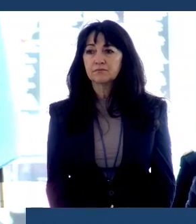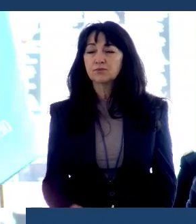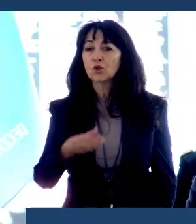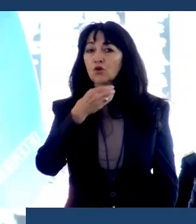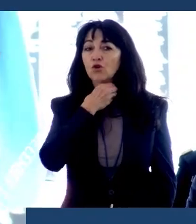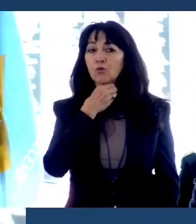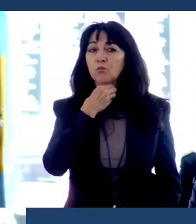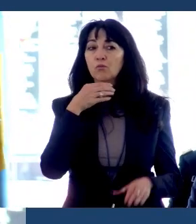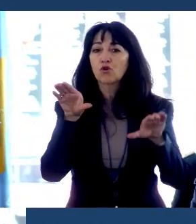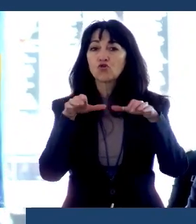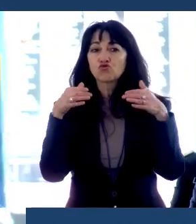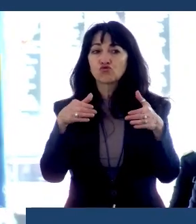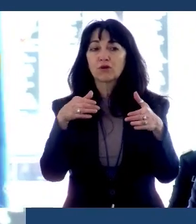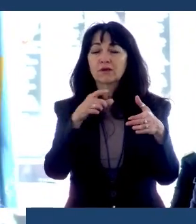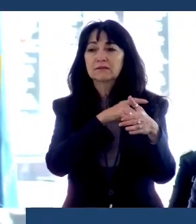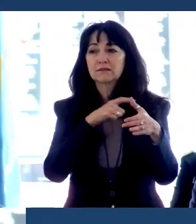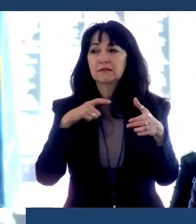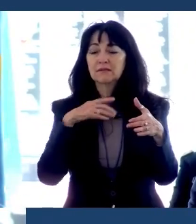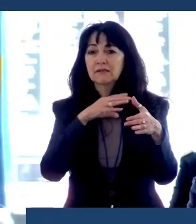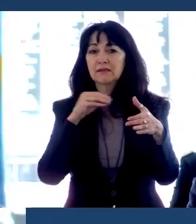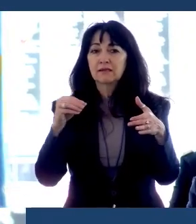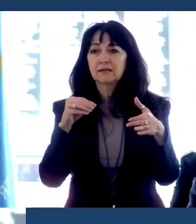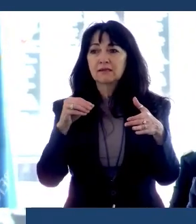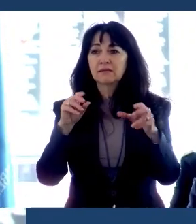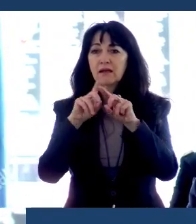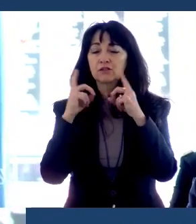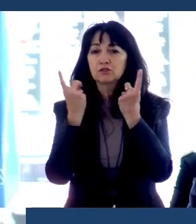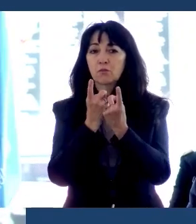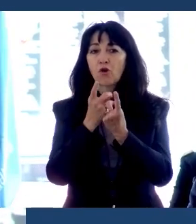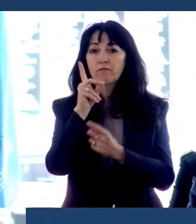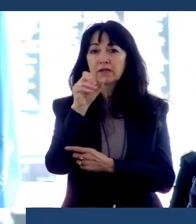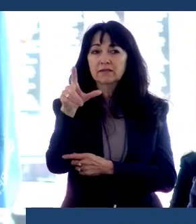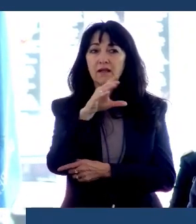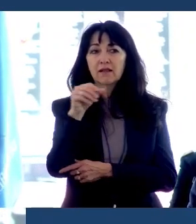Marine Corps League and Auxiliary Department of New Jersey.